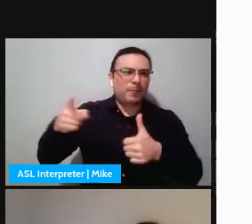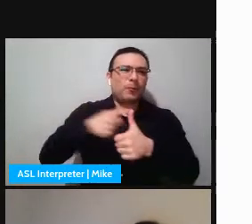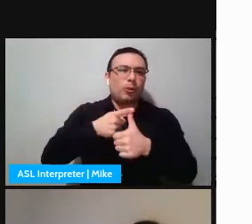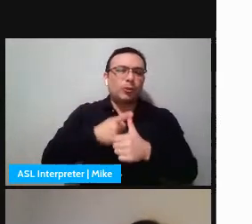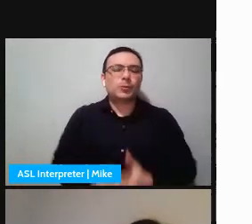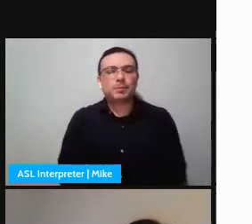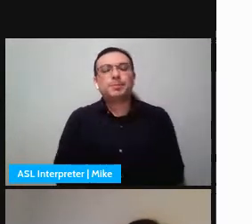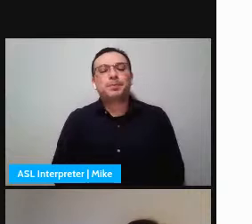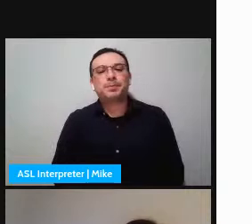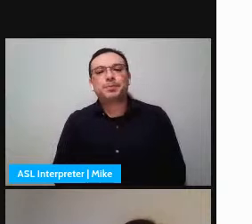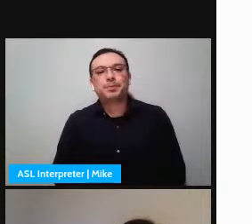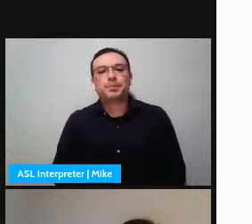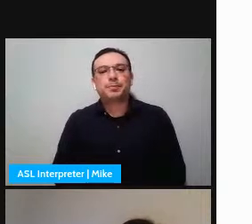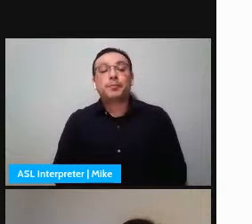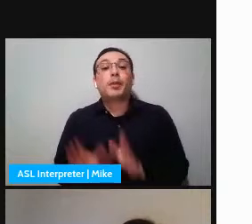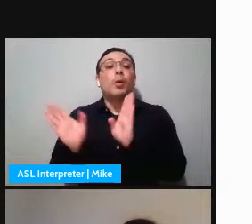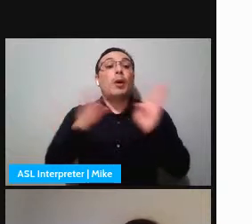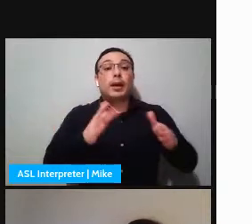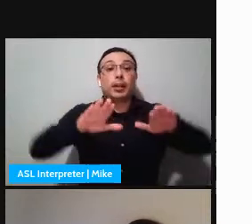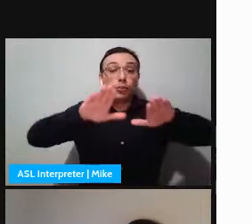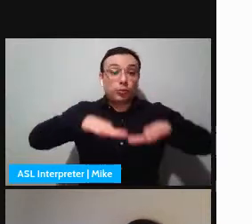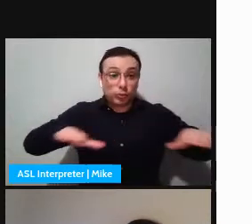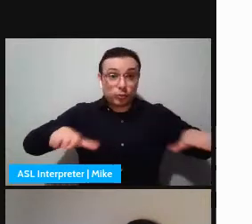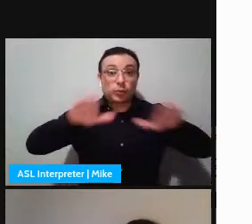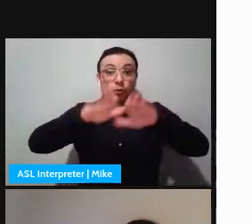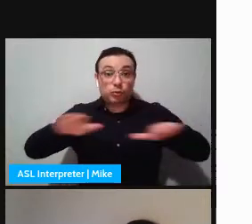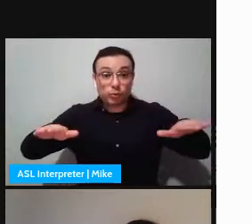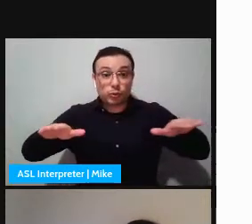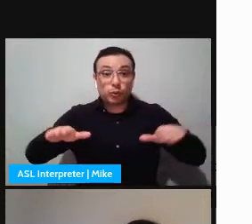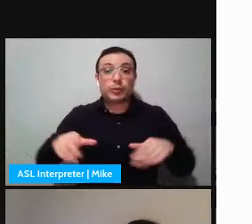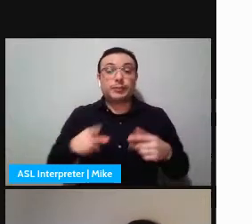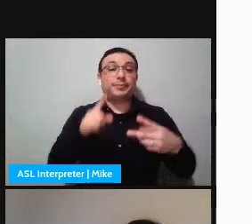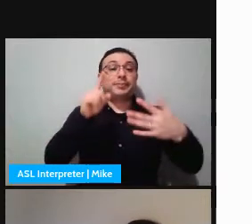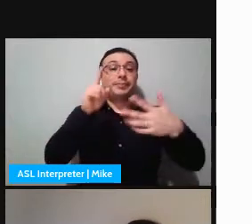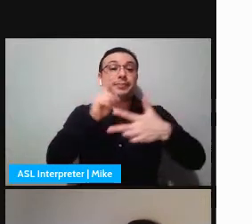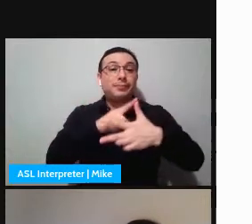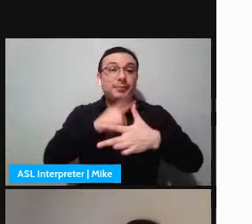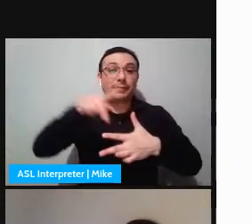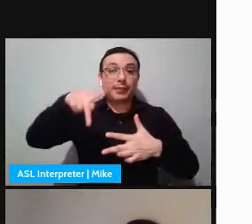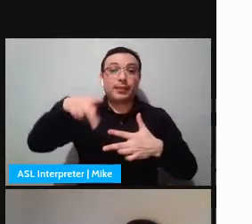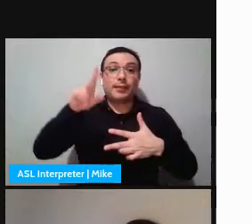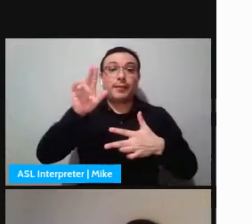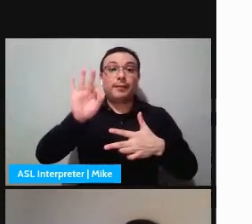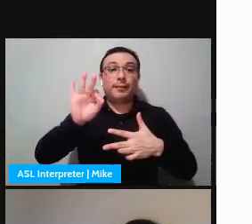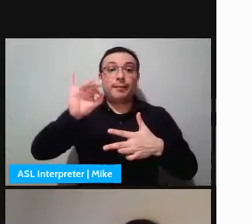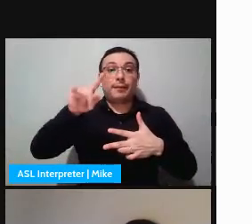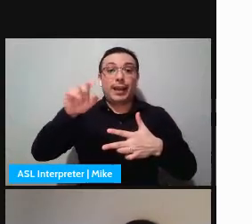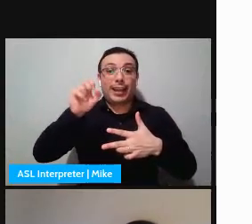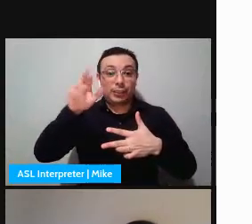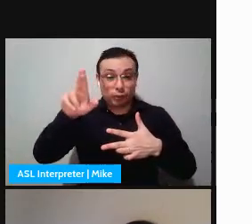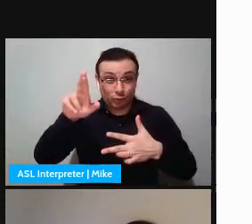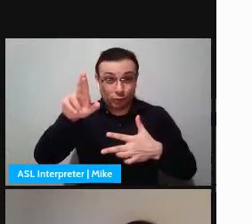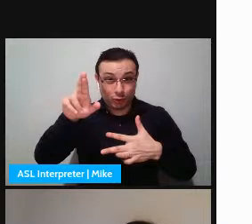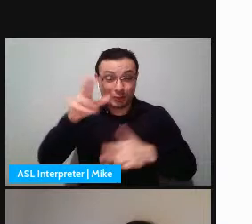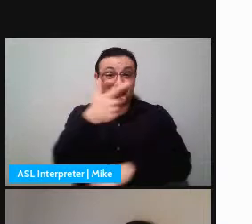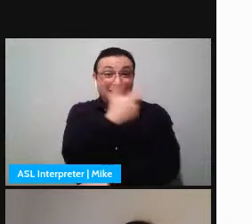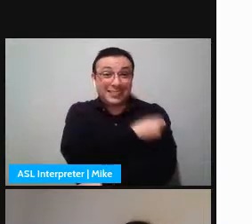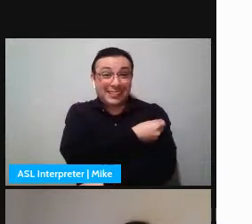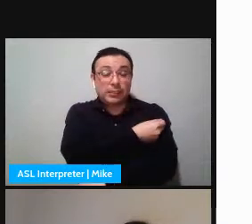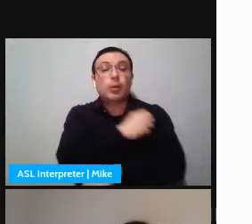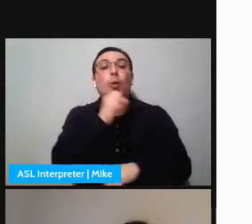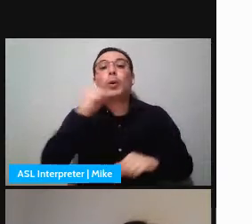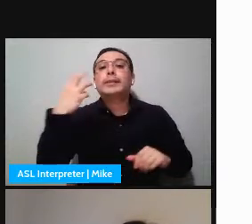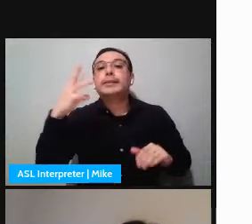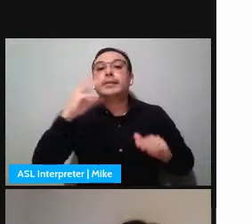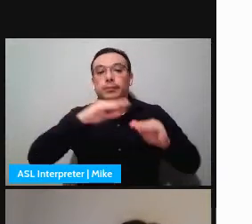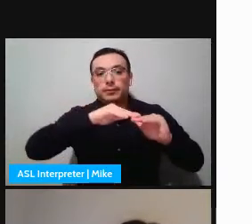In terms of children, as mentioned earlier, the Pfizer vaccine is licensed for those 16 and above,